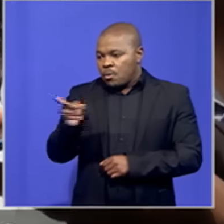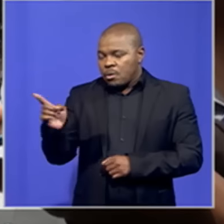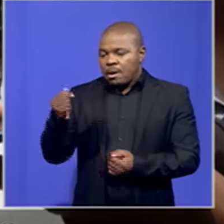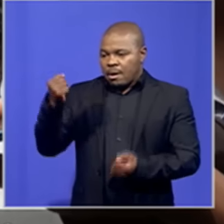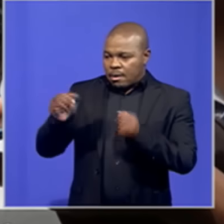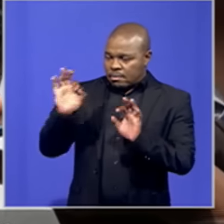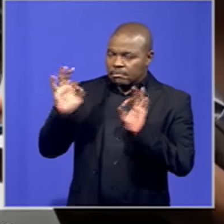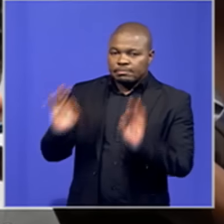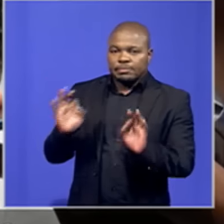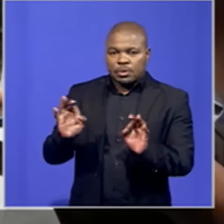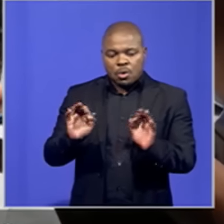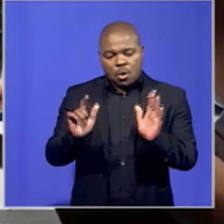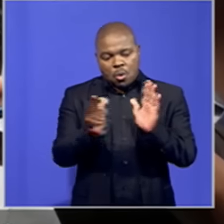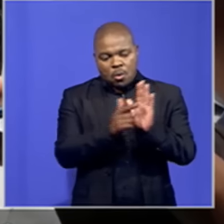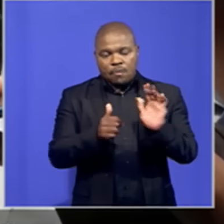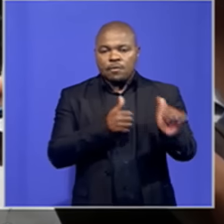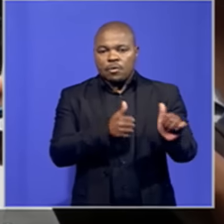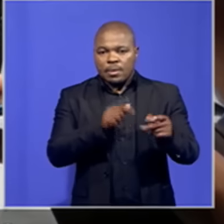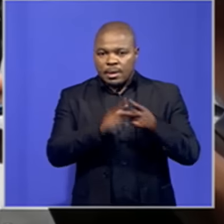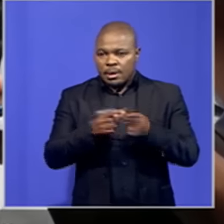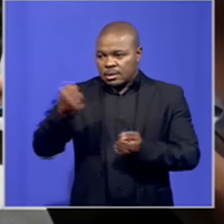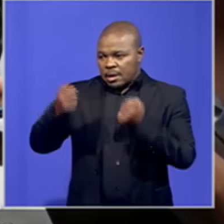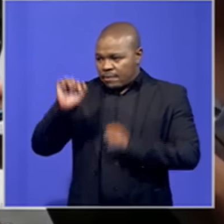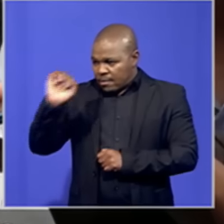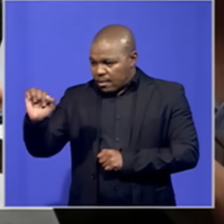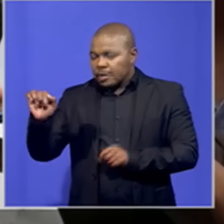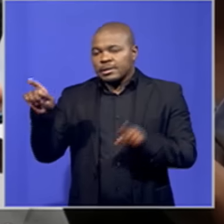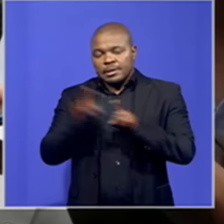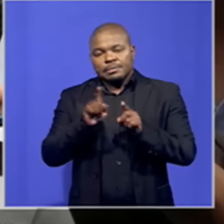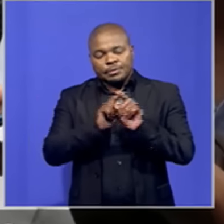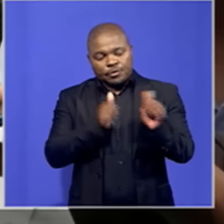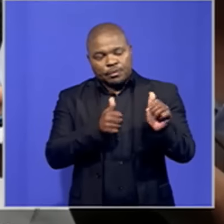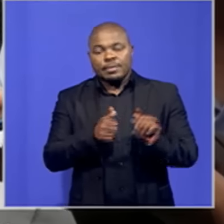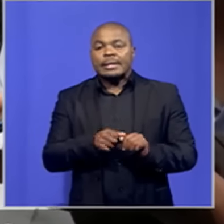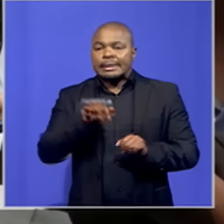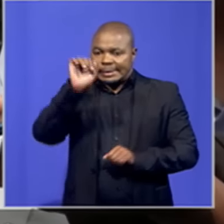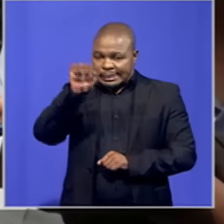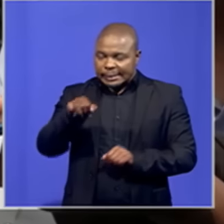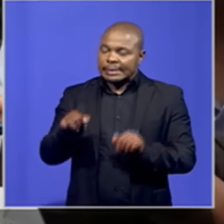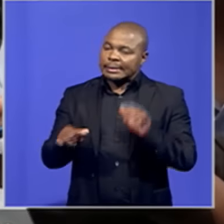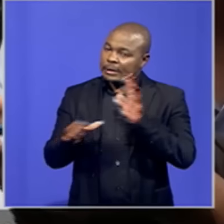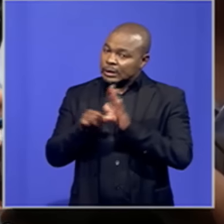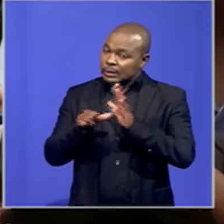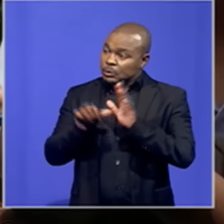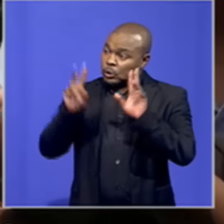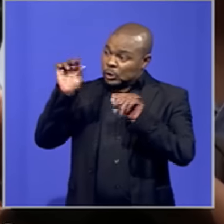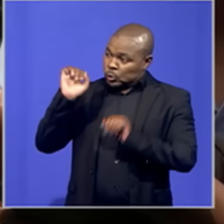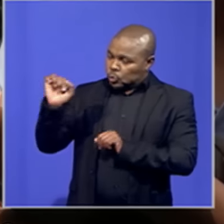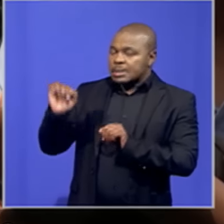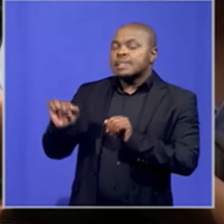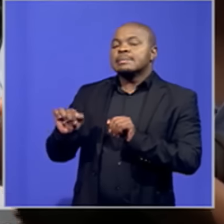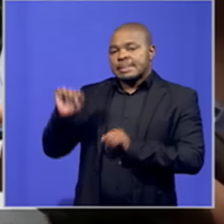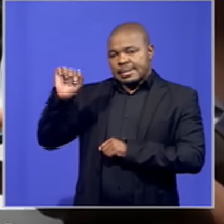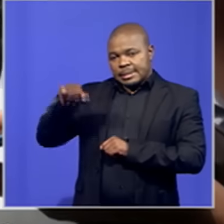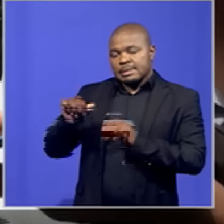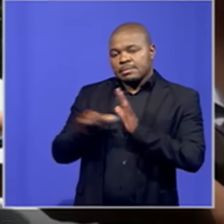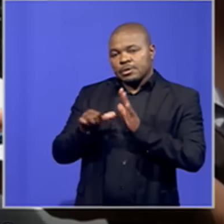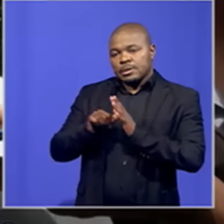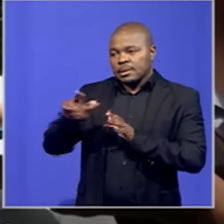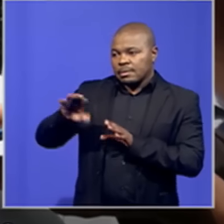vehicles. They need to make sure that their drivers are compliant. They are raising genuine issues of their